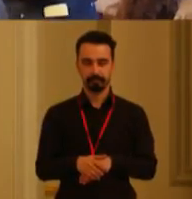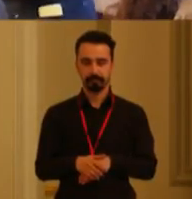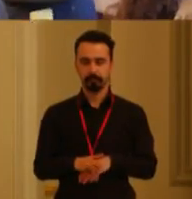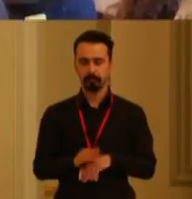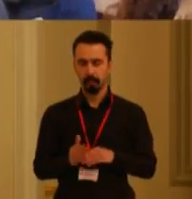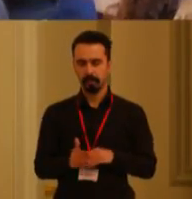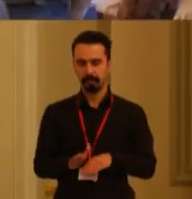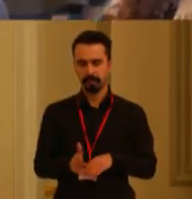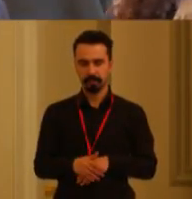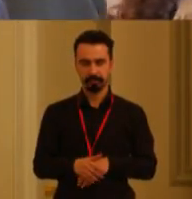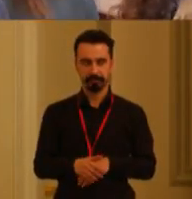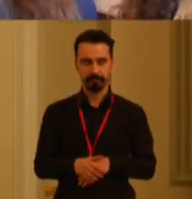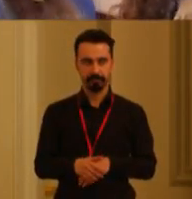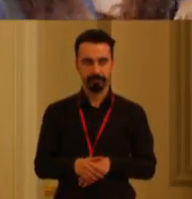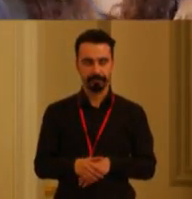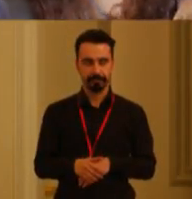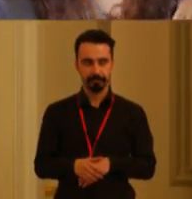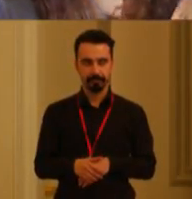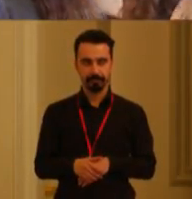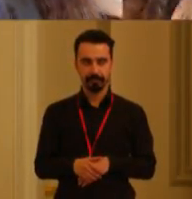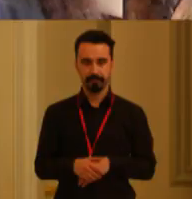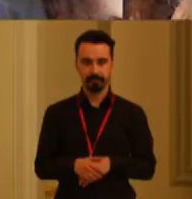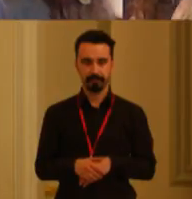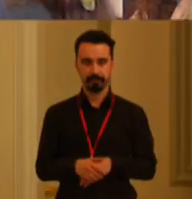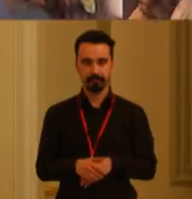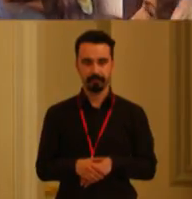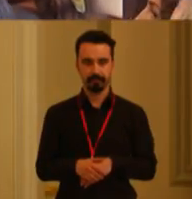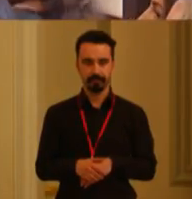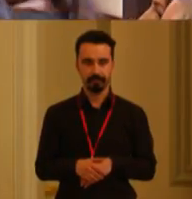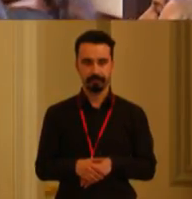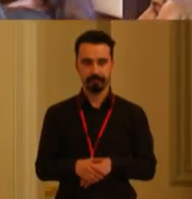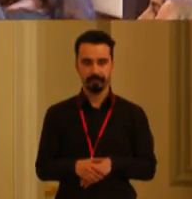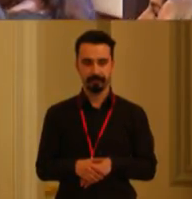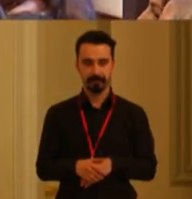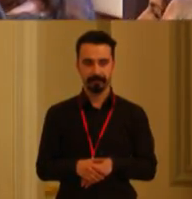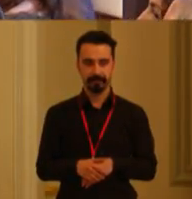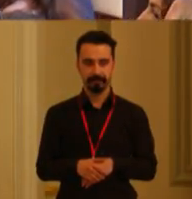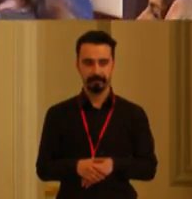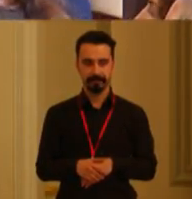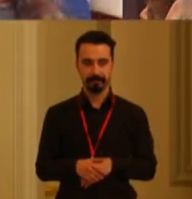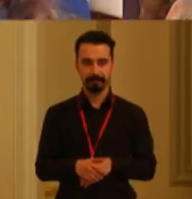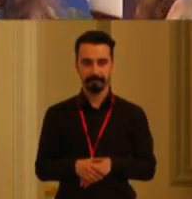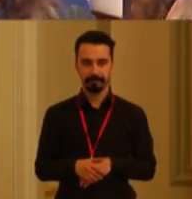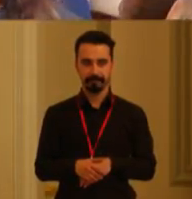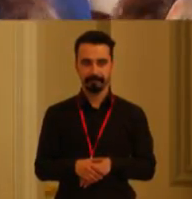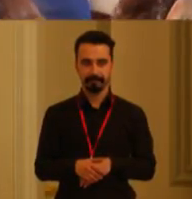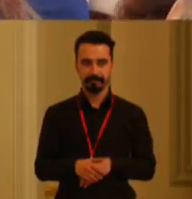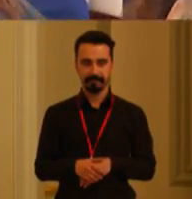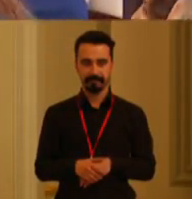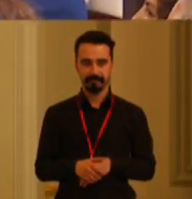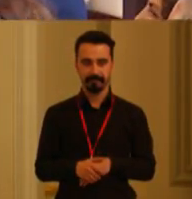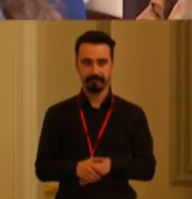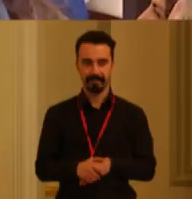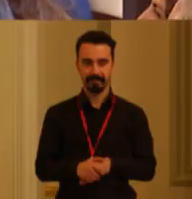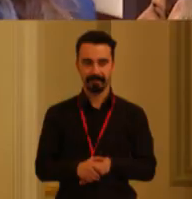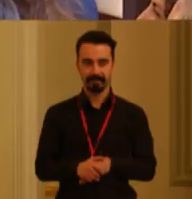can change that perception that women don't seek emancipation through marriage just because their parents are too strict? You have a